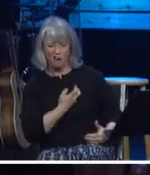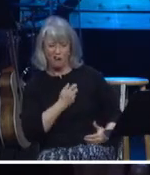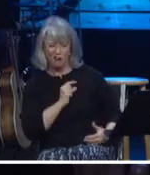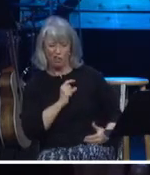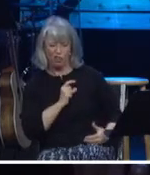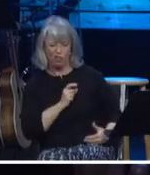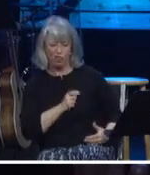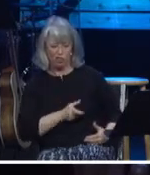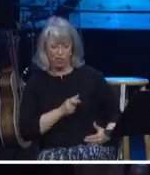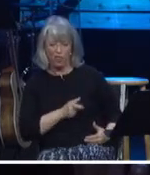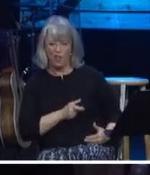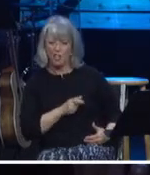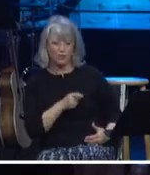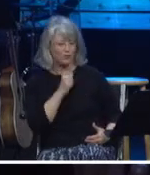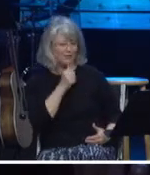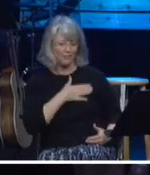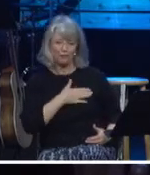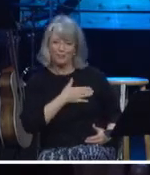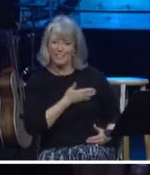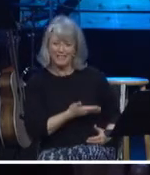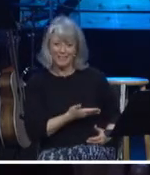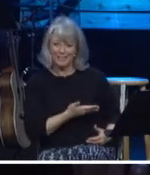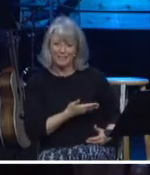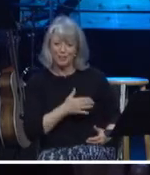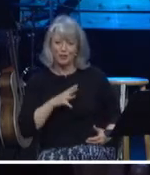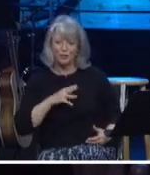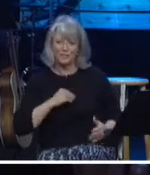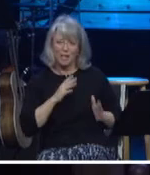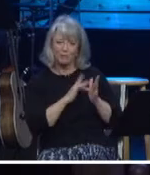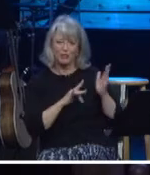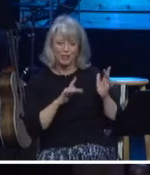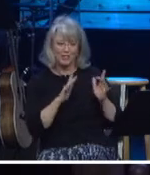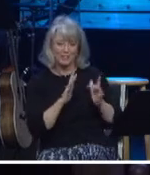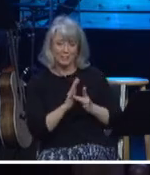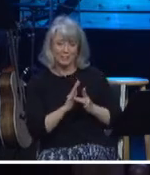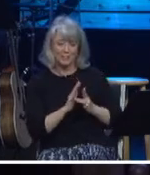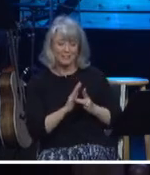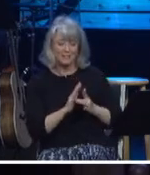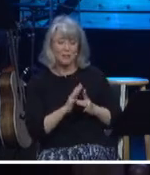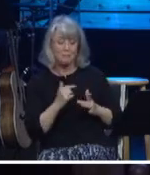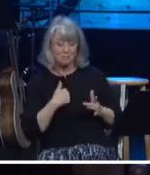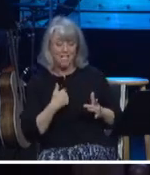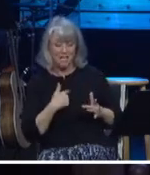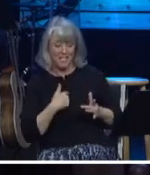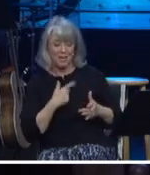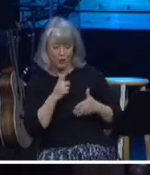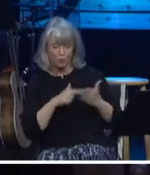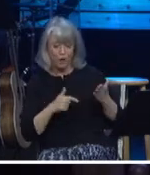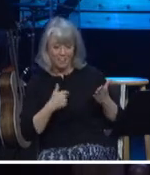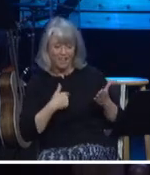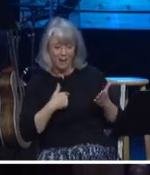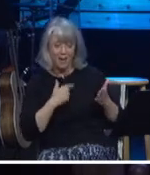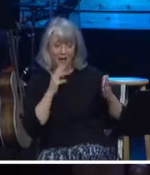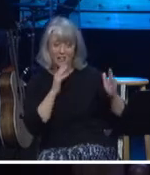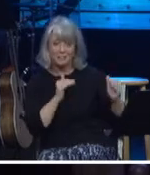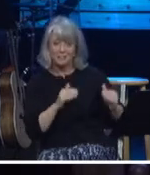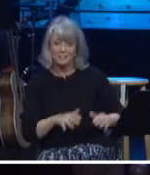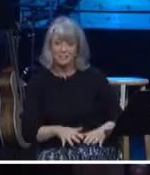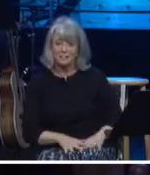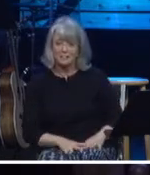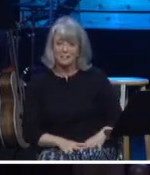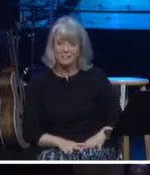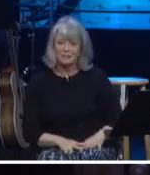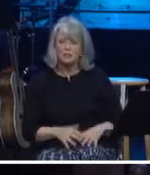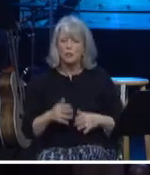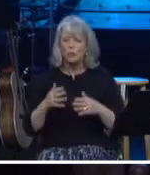an unwillingness to come to Jesus on his terms. We'll look at these terms.